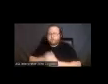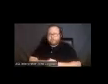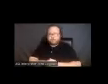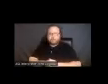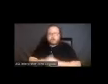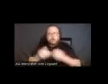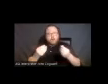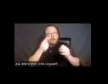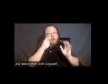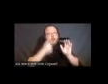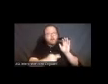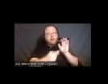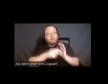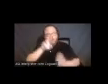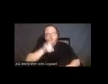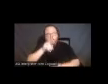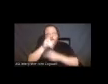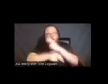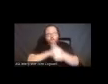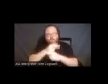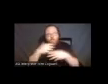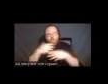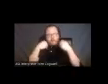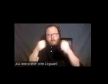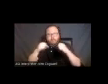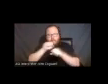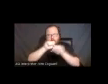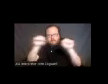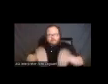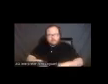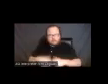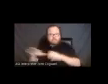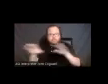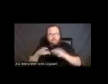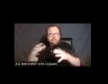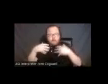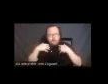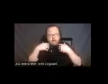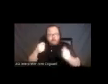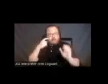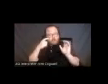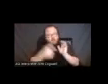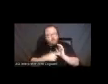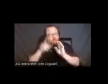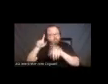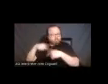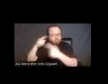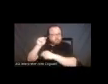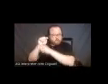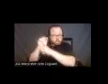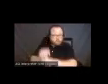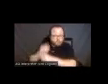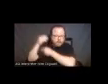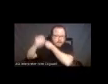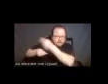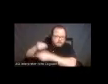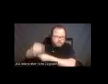Land acknowledgement. Riverside University Health System Behavioral Health acknowledges the traditional, ancestral,